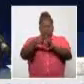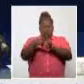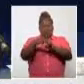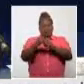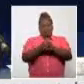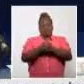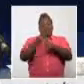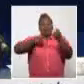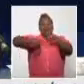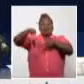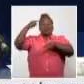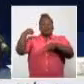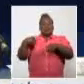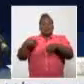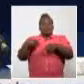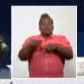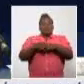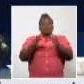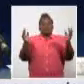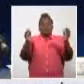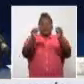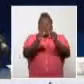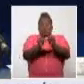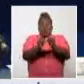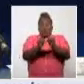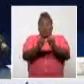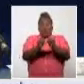Yesterday, 47 people were discharged.